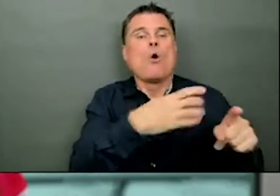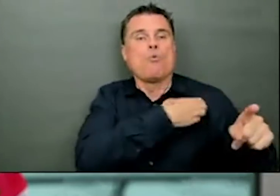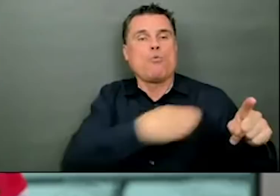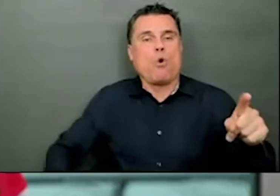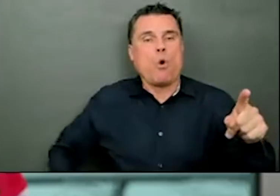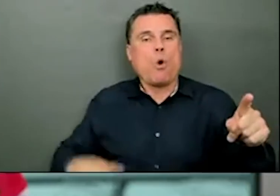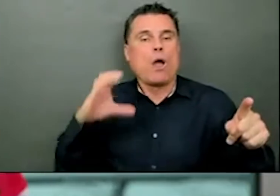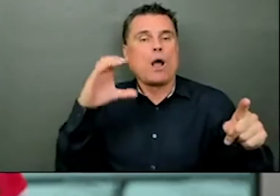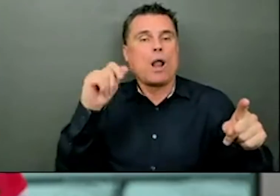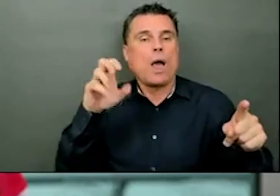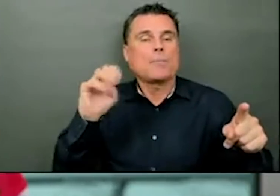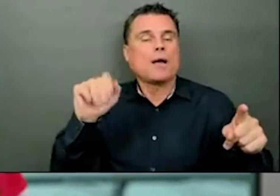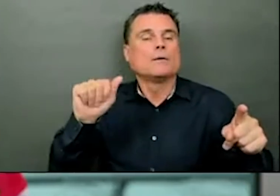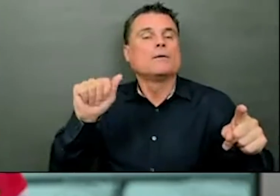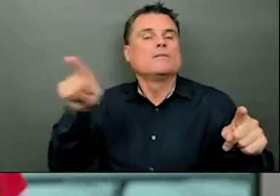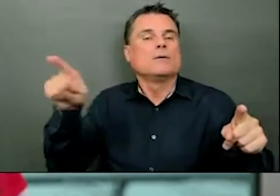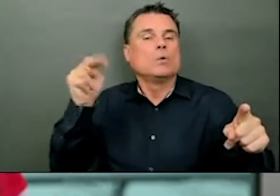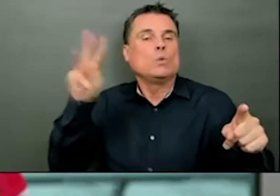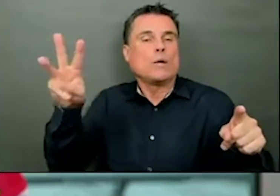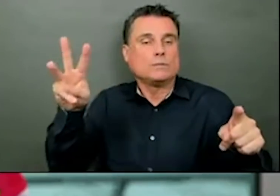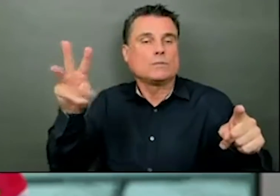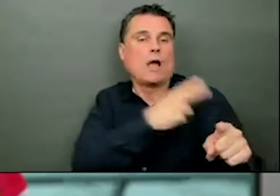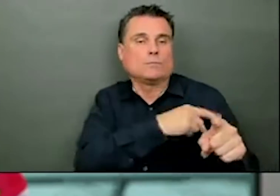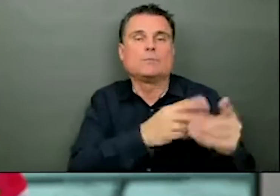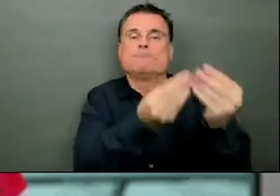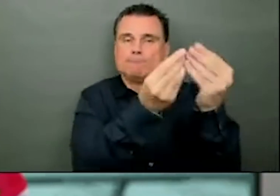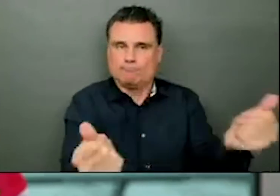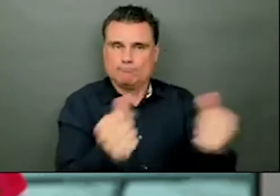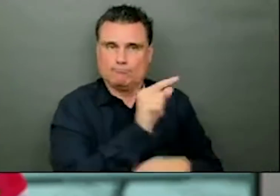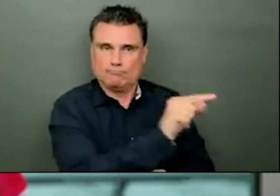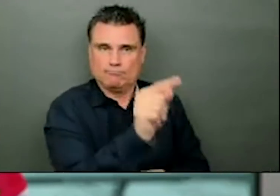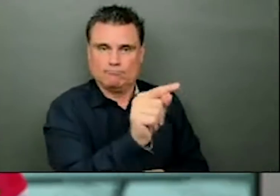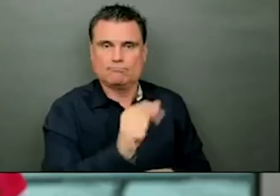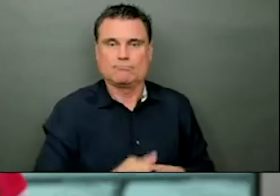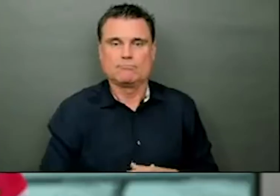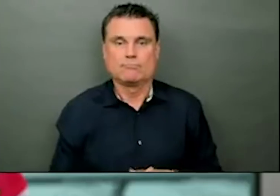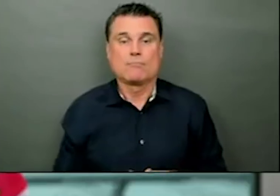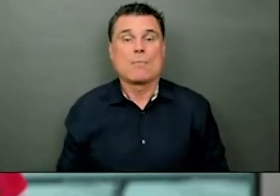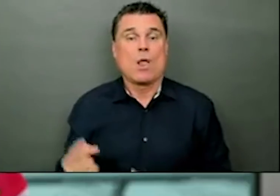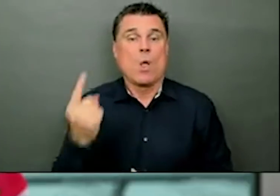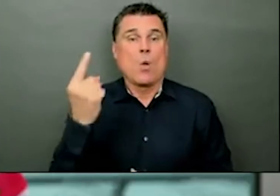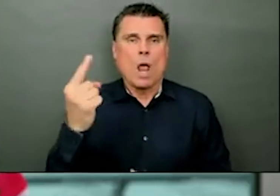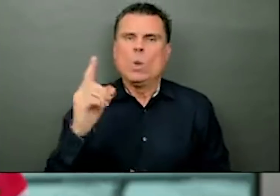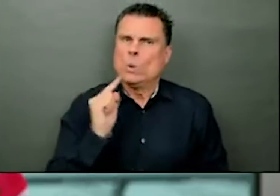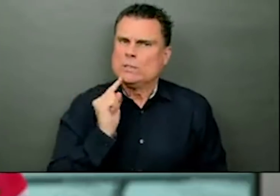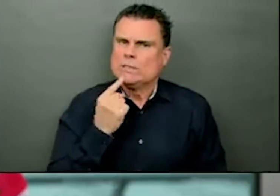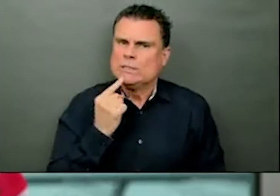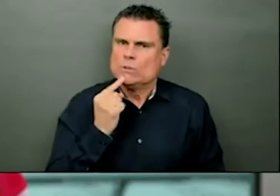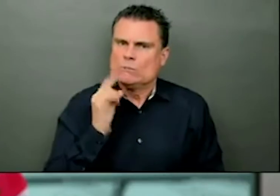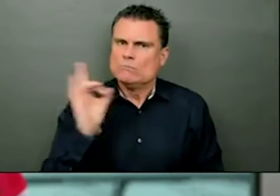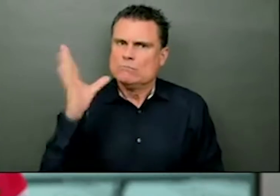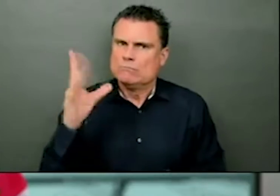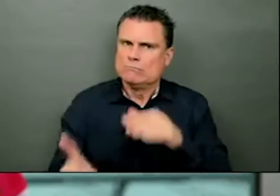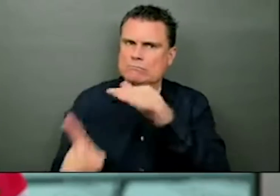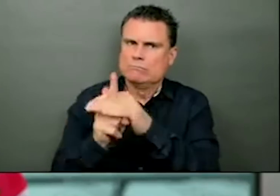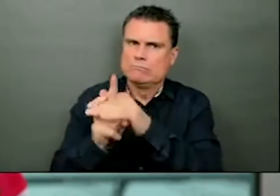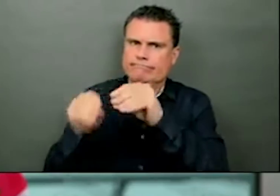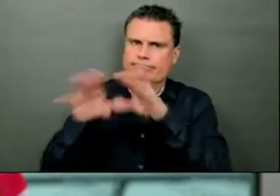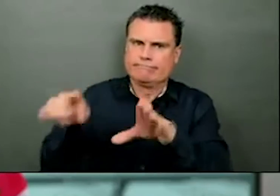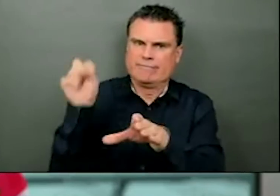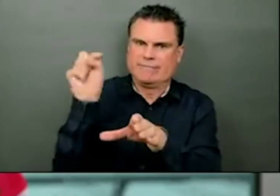of the outbreaks, one of the more tragic outbreaks that we've had in long-term care at the Jubilee Lodge in Northern